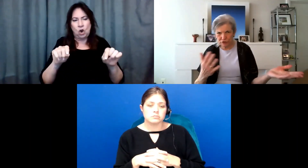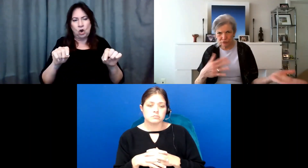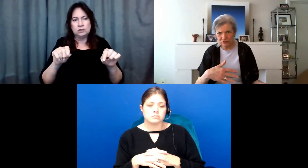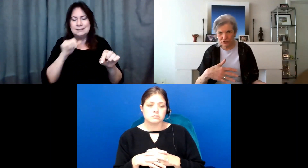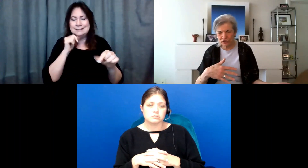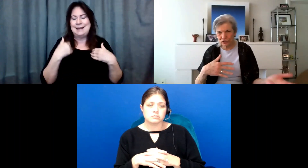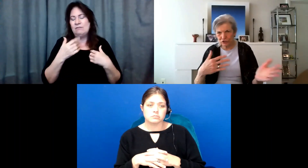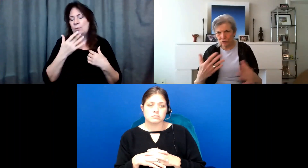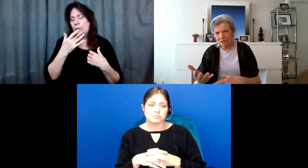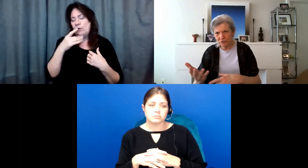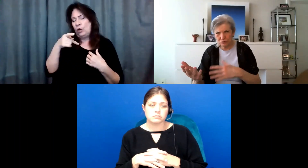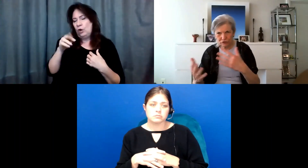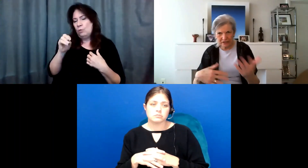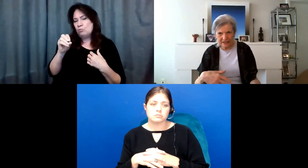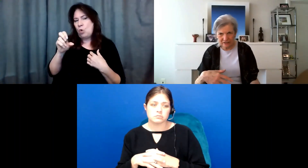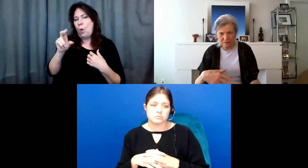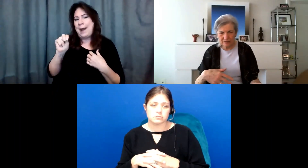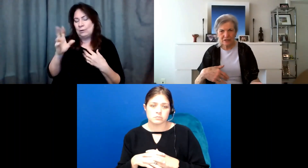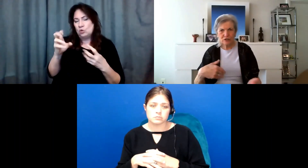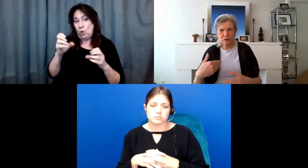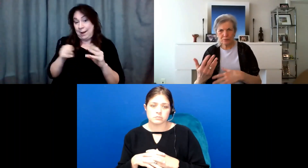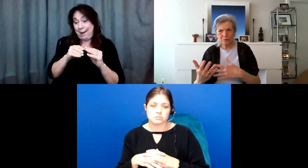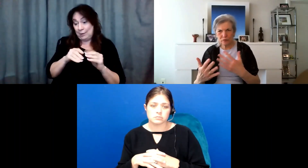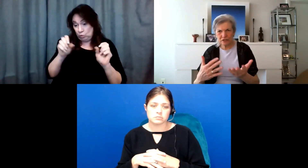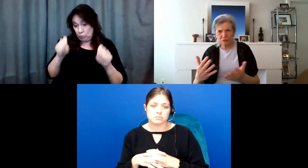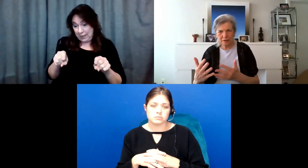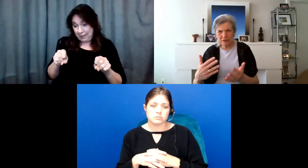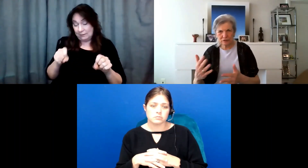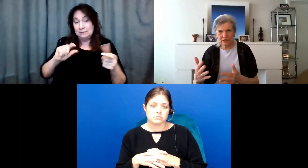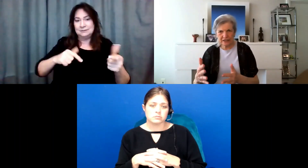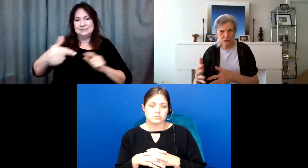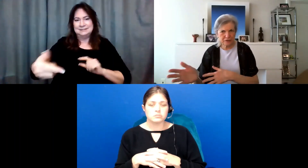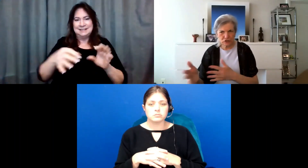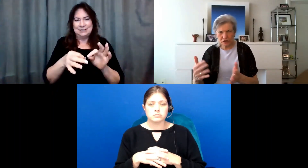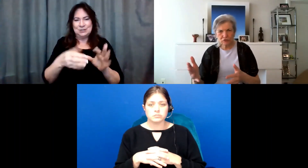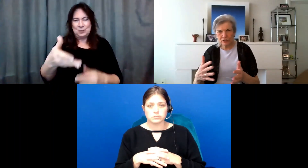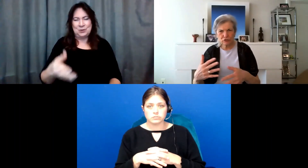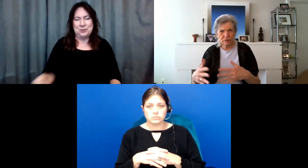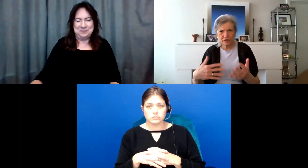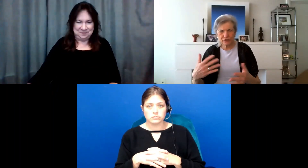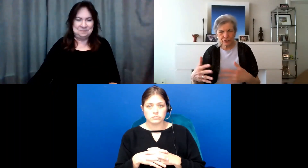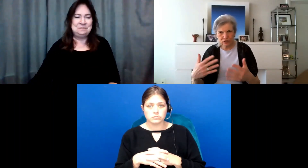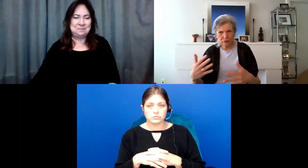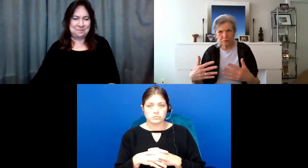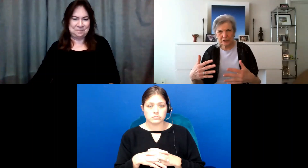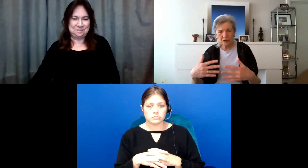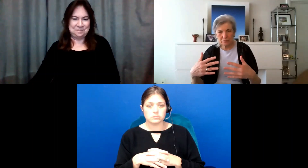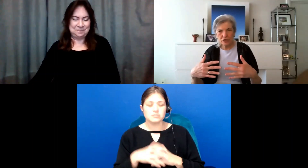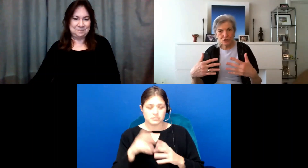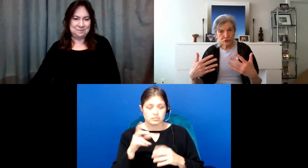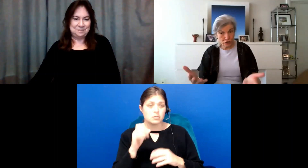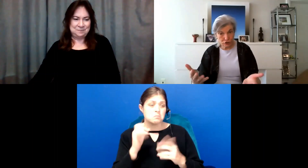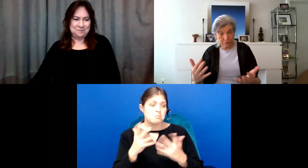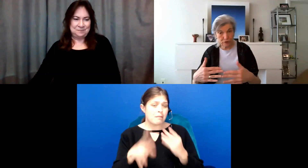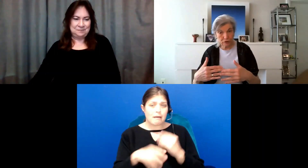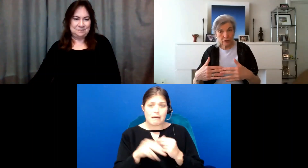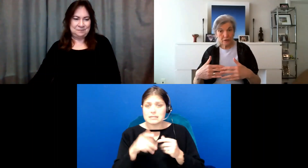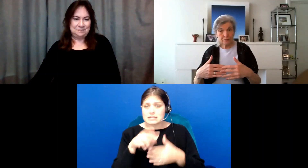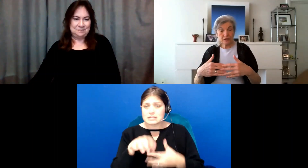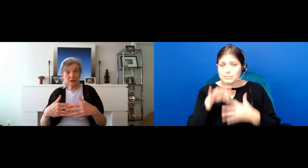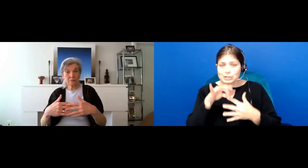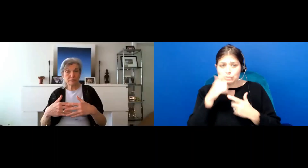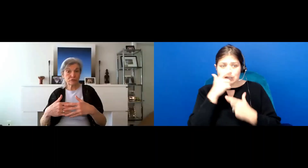pronouns when you registered and you want them, you could add them, where you might be able to add special interests or other things that would become